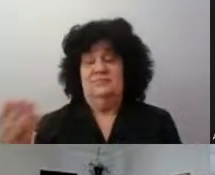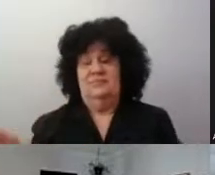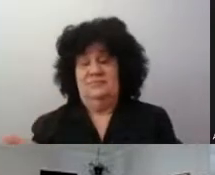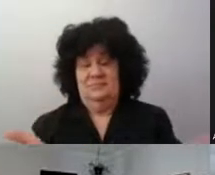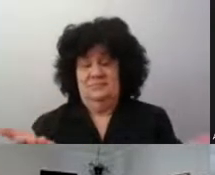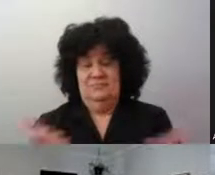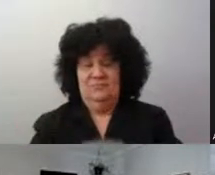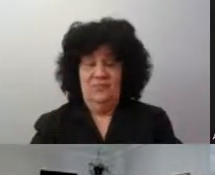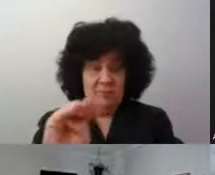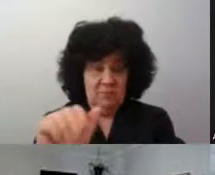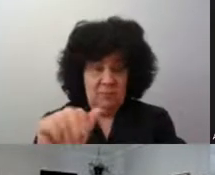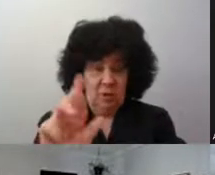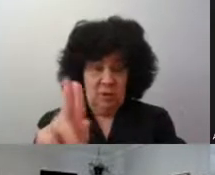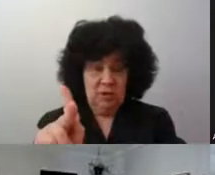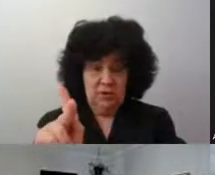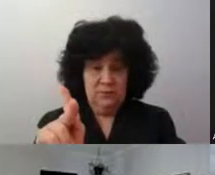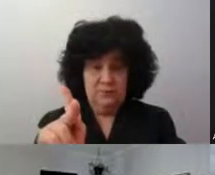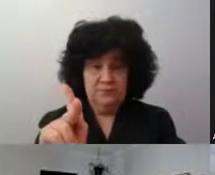Mark.